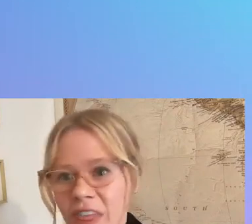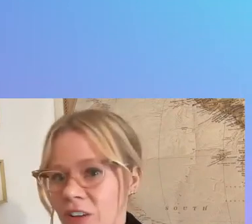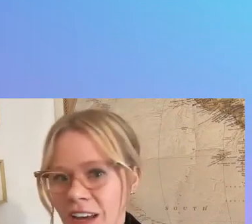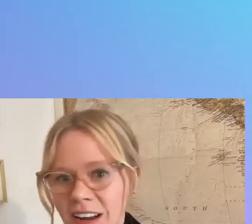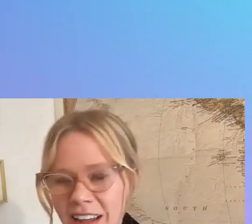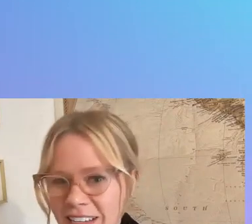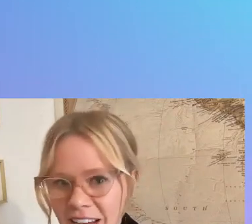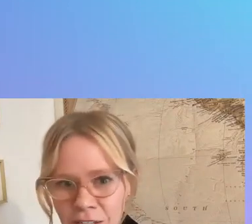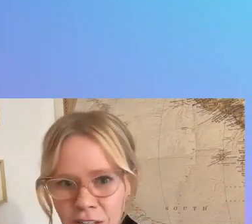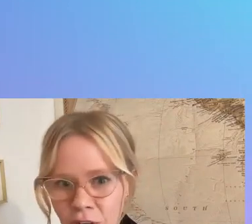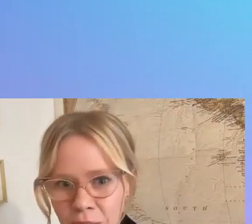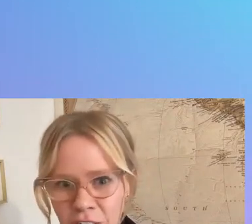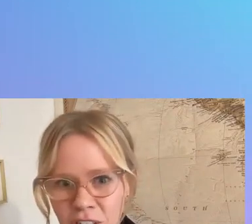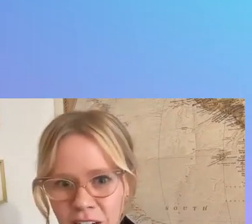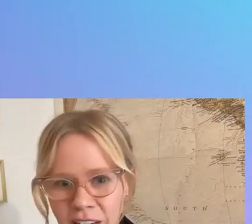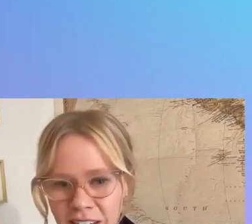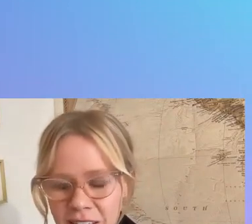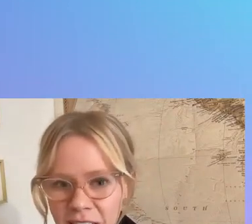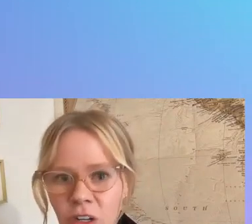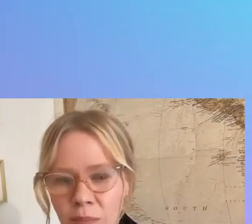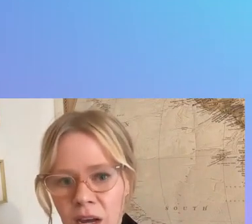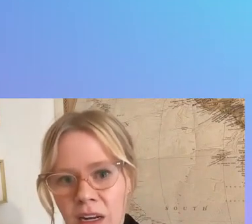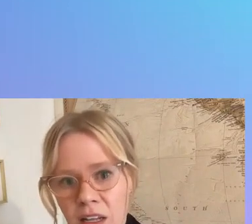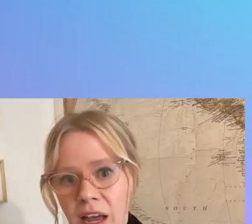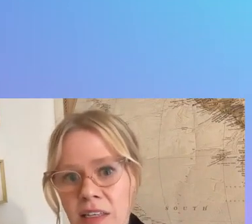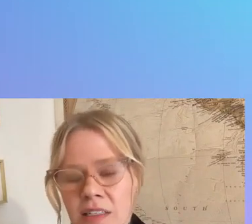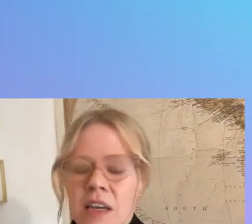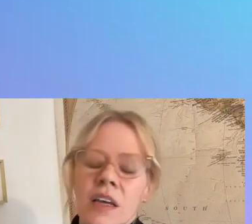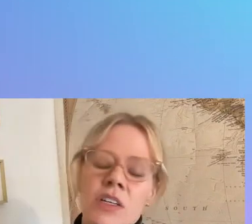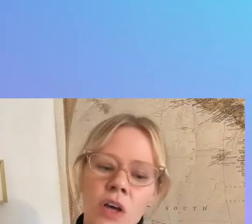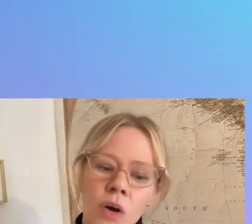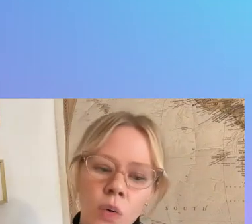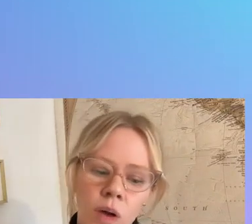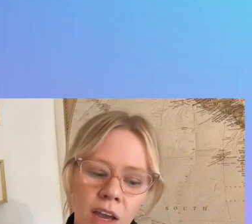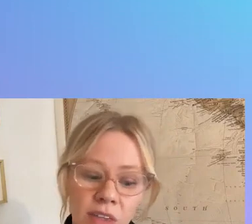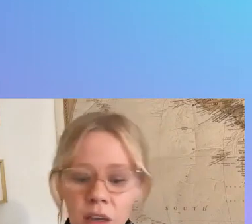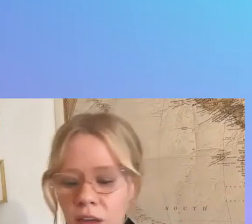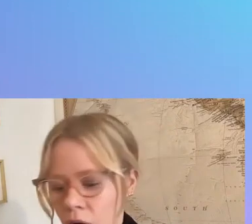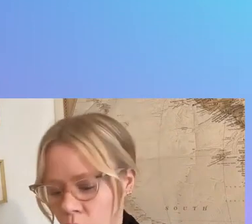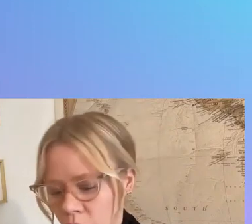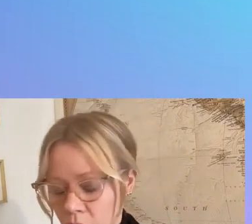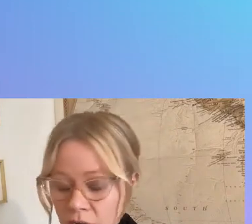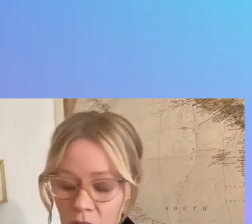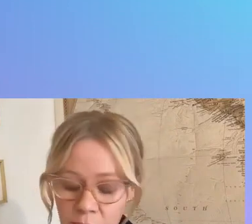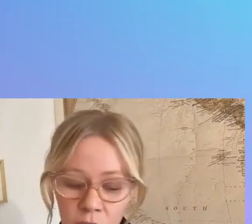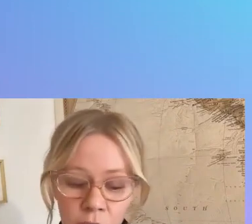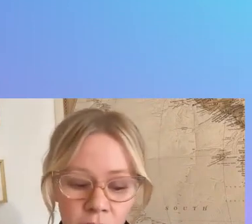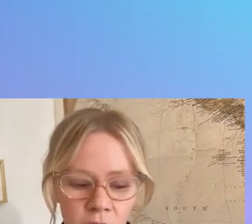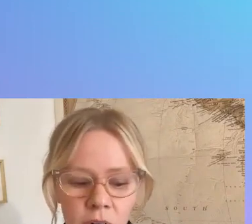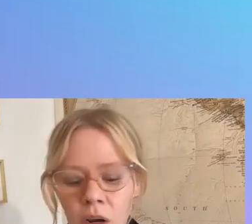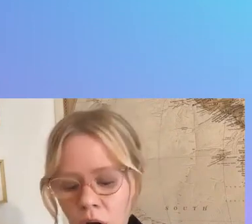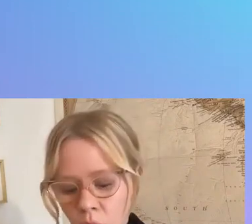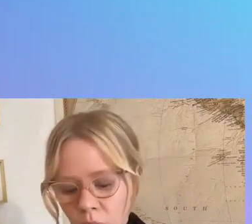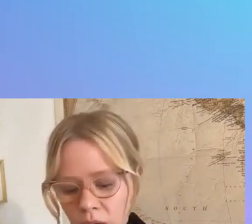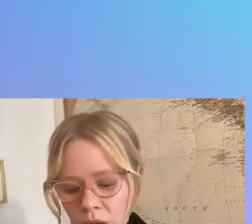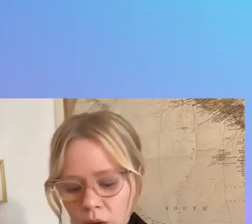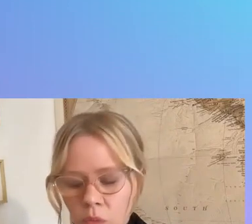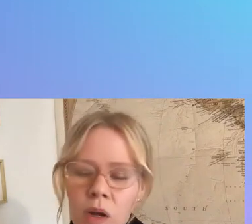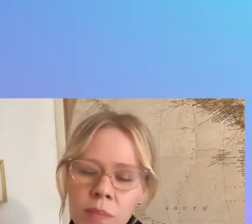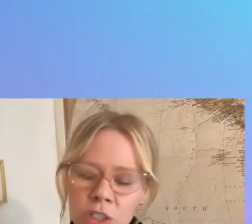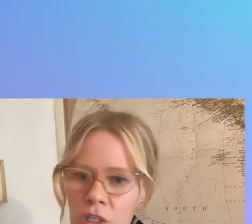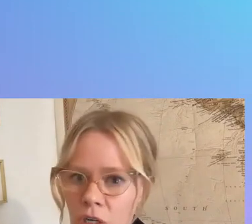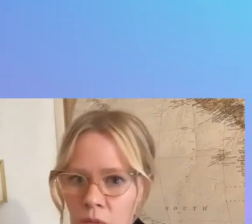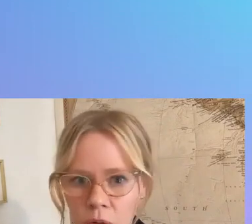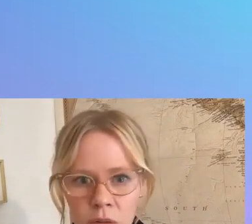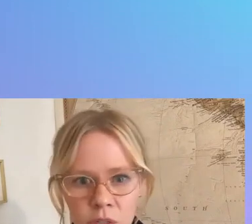screen, there's not a lot of tactile information there. Like, it's literally behind glass. So I think, when I talked about earlier, we